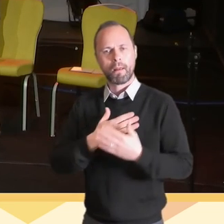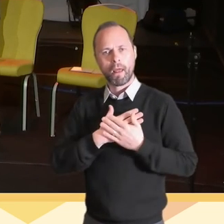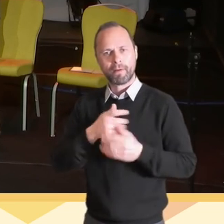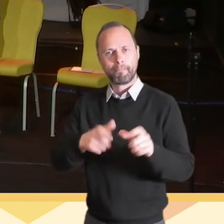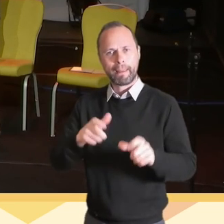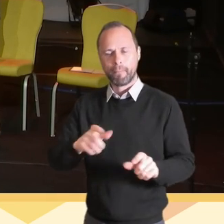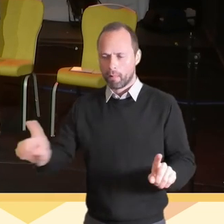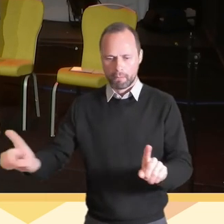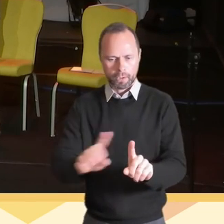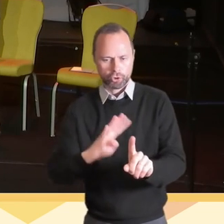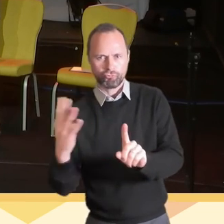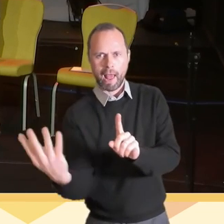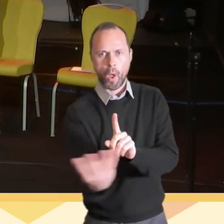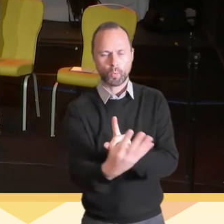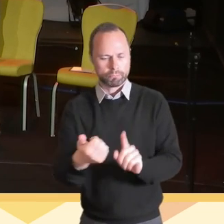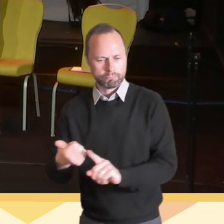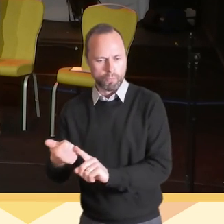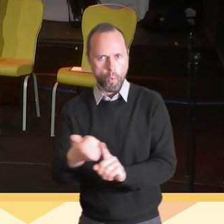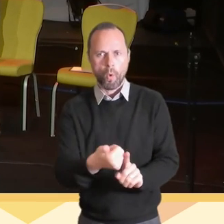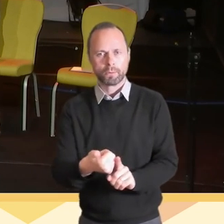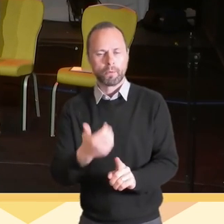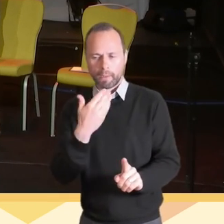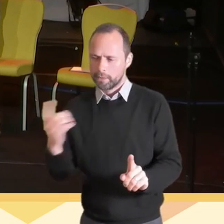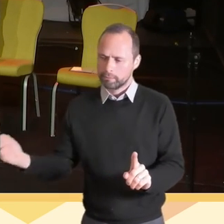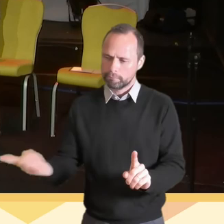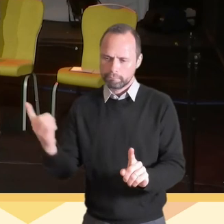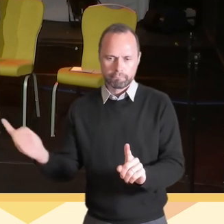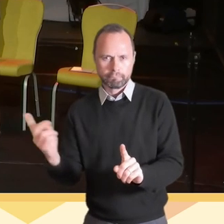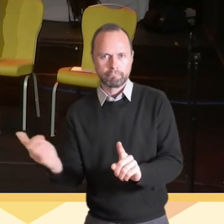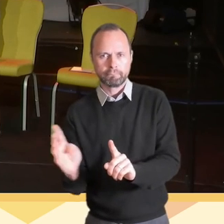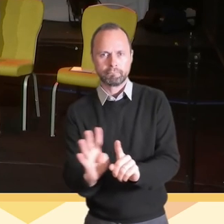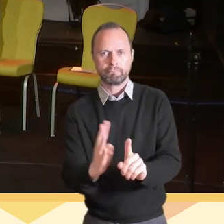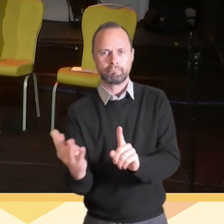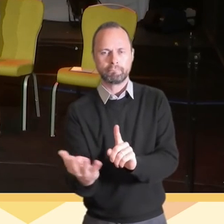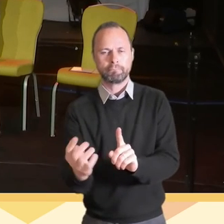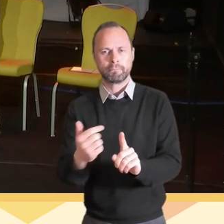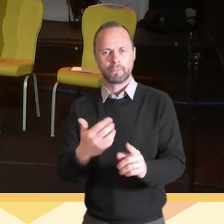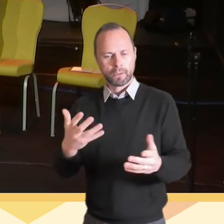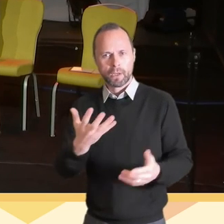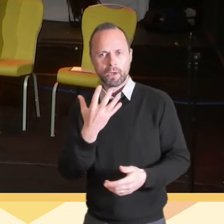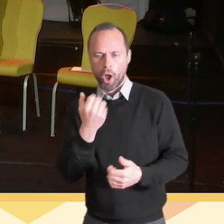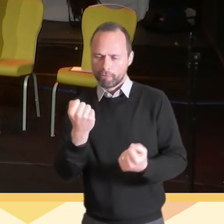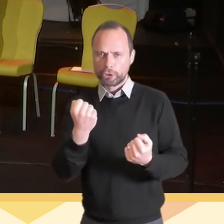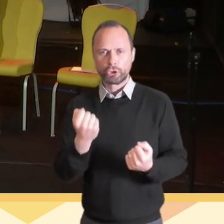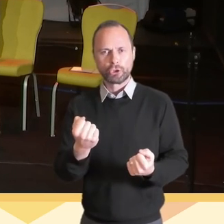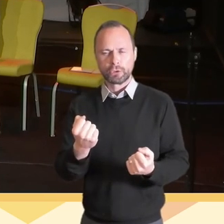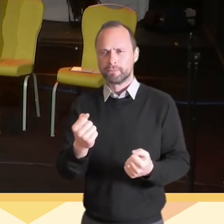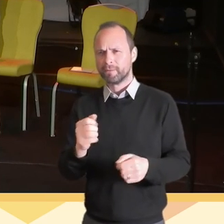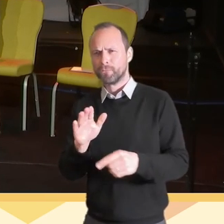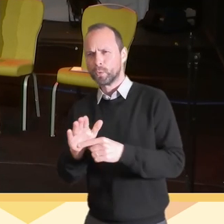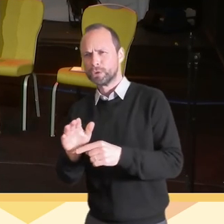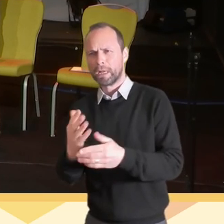and strength so that she can do all that you want her to do. Give her courage to face the unknown and help her when times seem